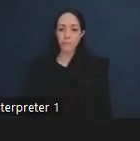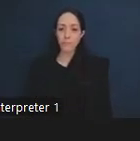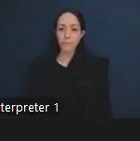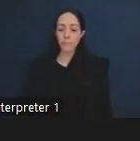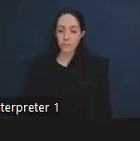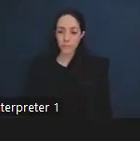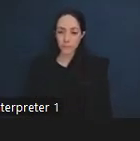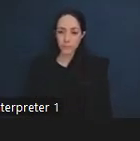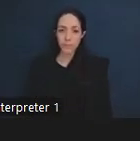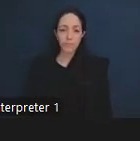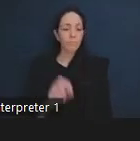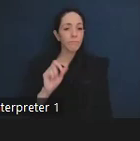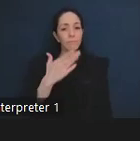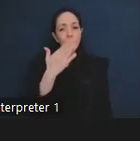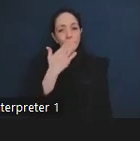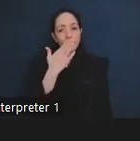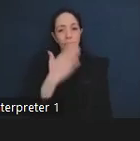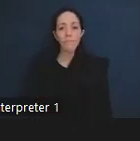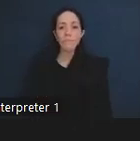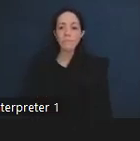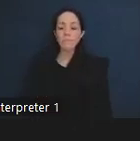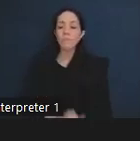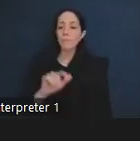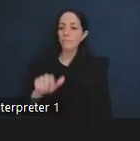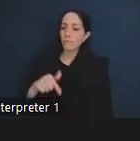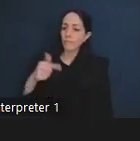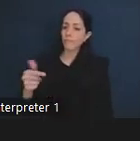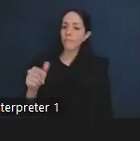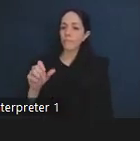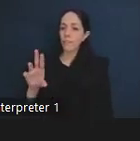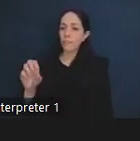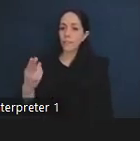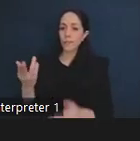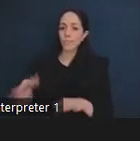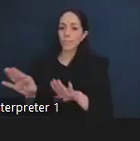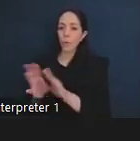Great. Thank you. Well, I think at this time, I'm going to turn the meeting back over to Sarah to close us out.